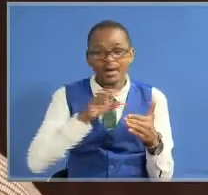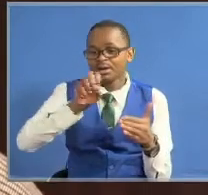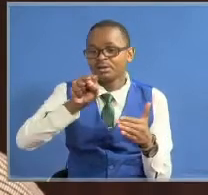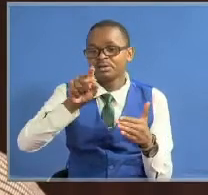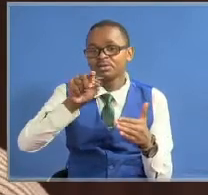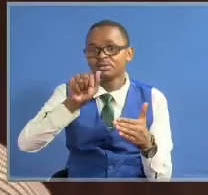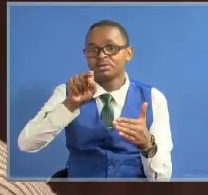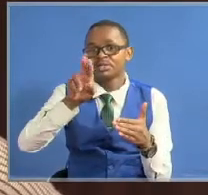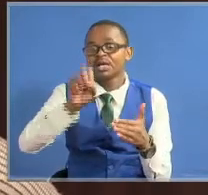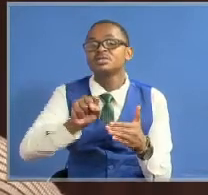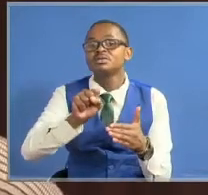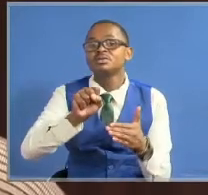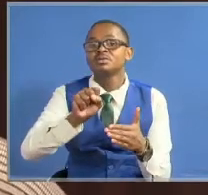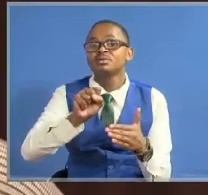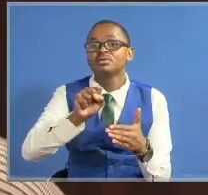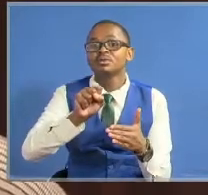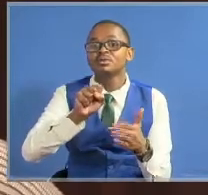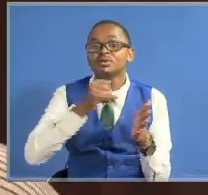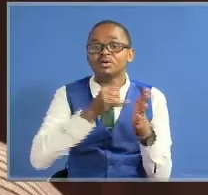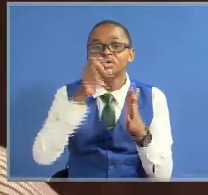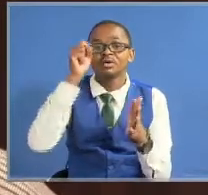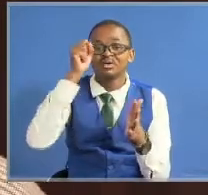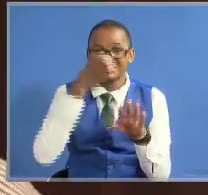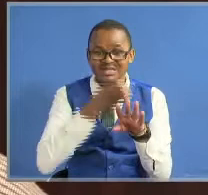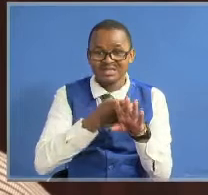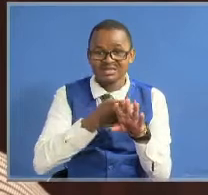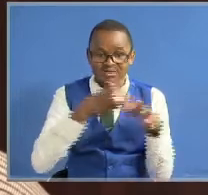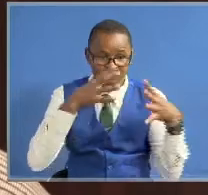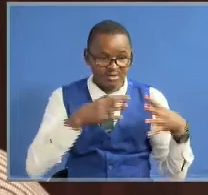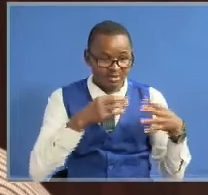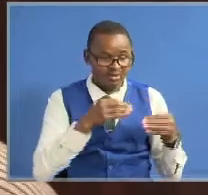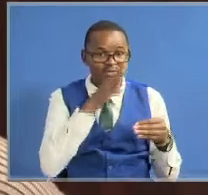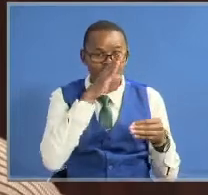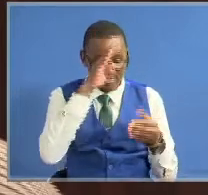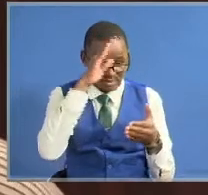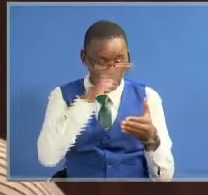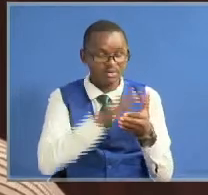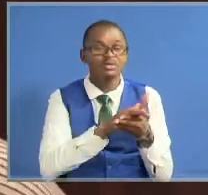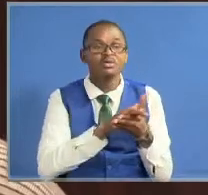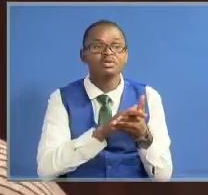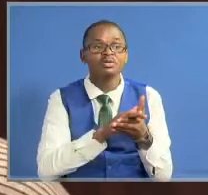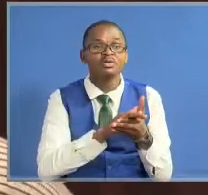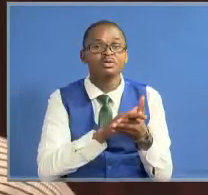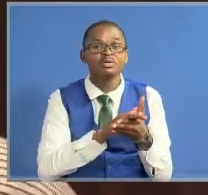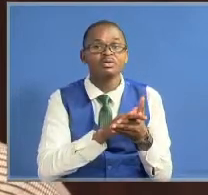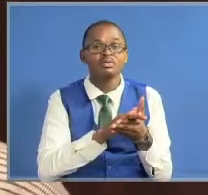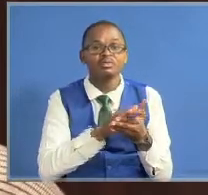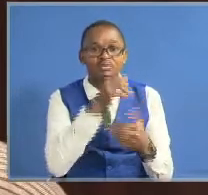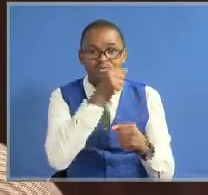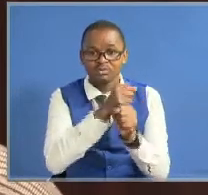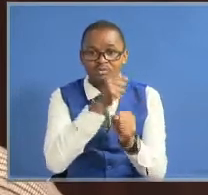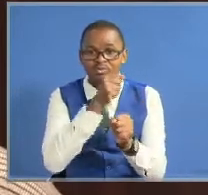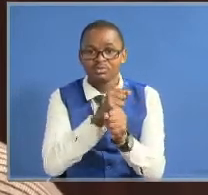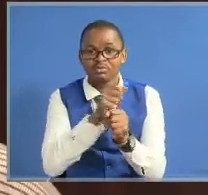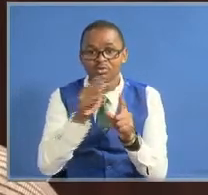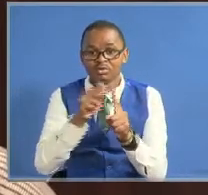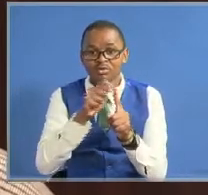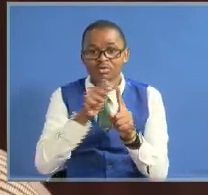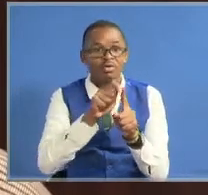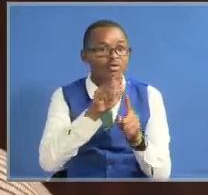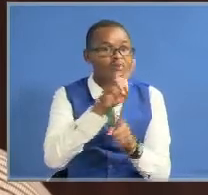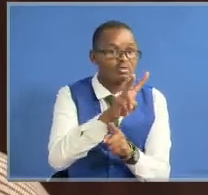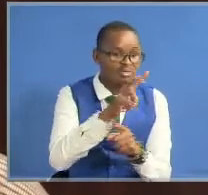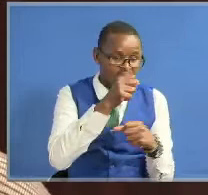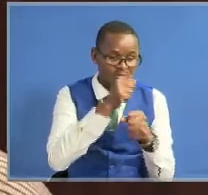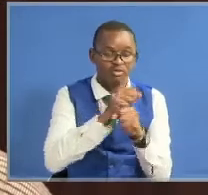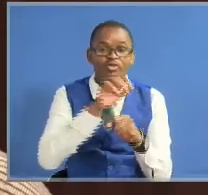status, it was hard for me to accept or to believe. So I didn't do 1 test or 2,